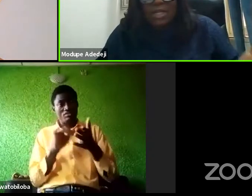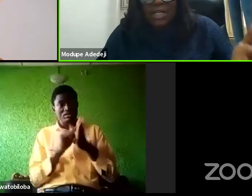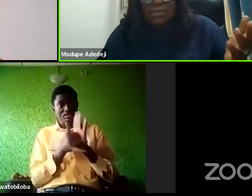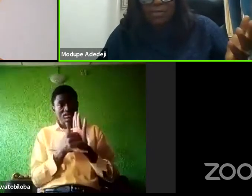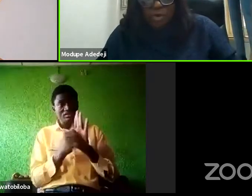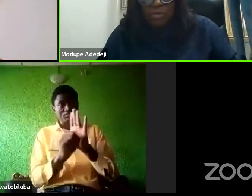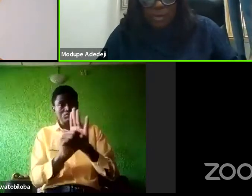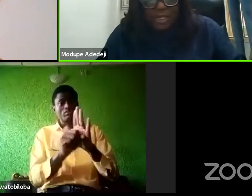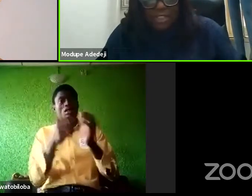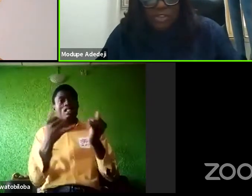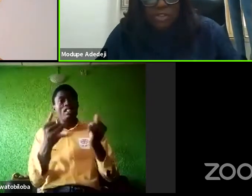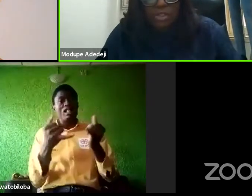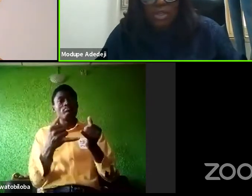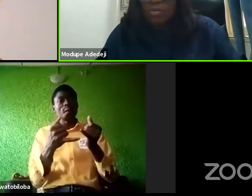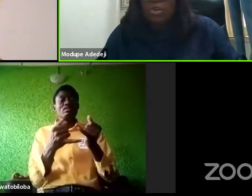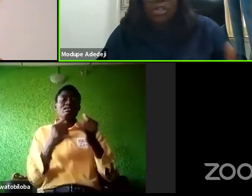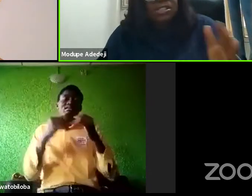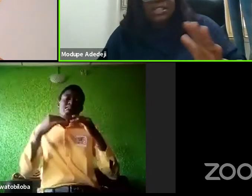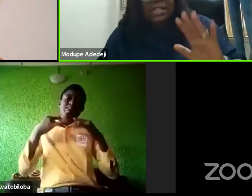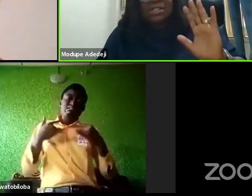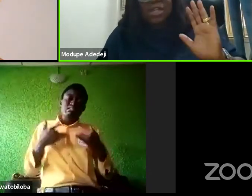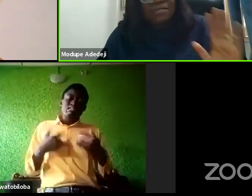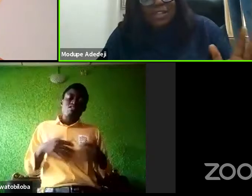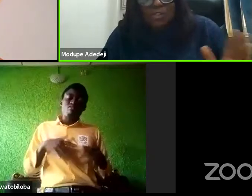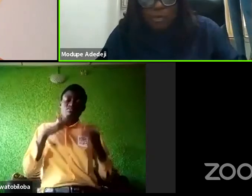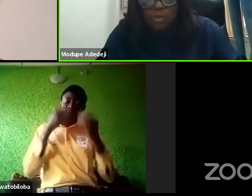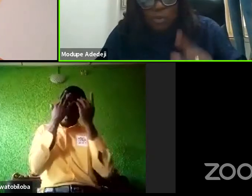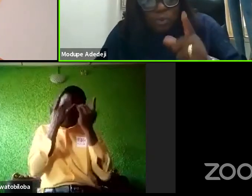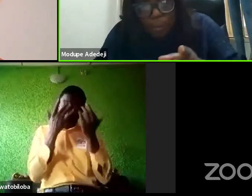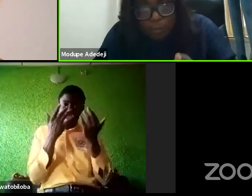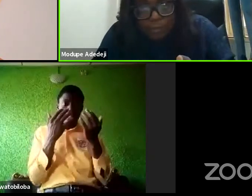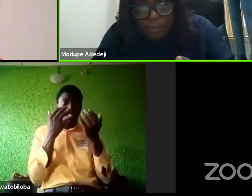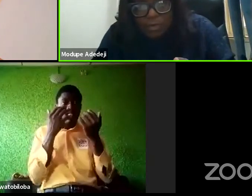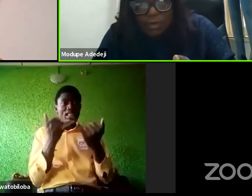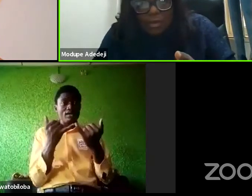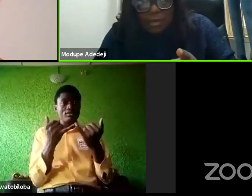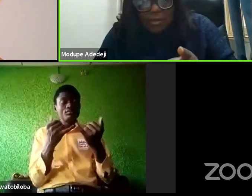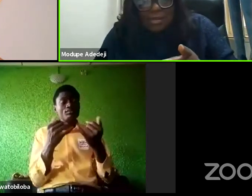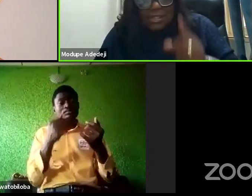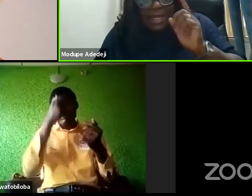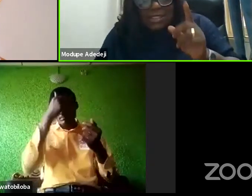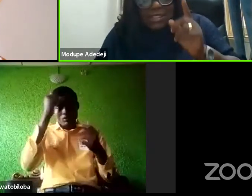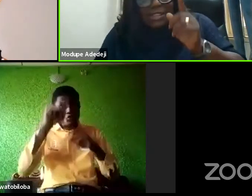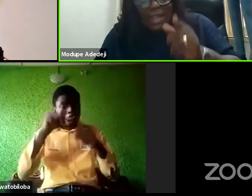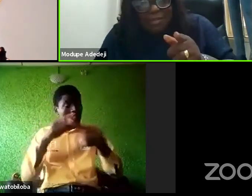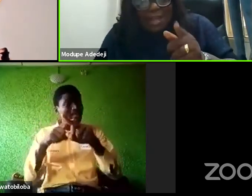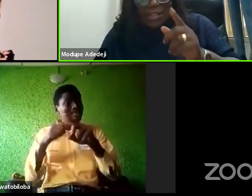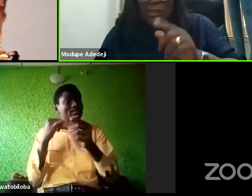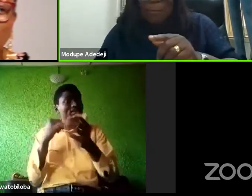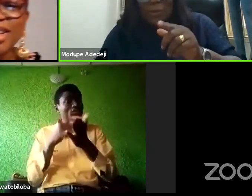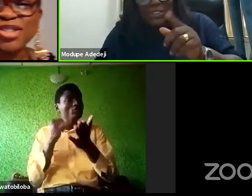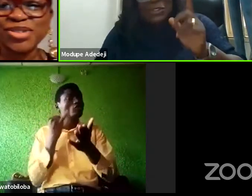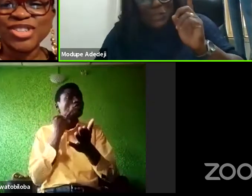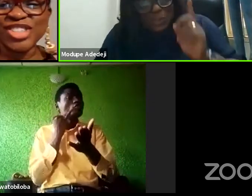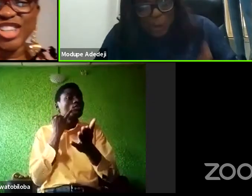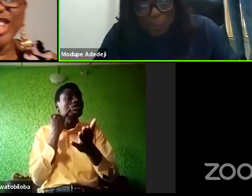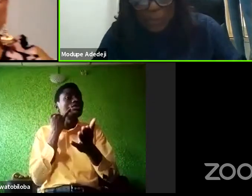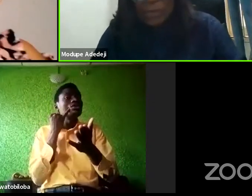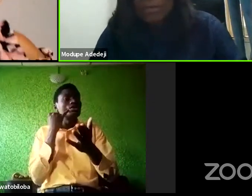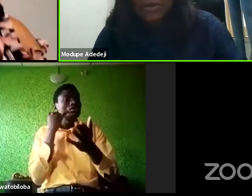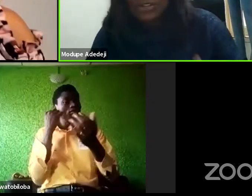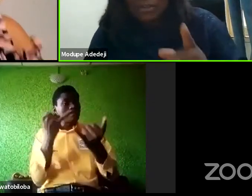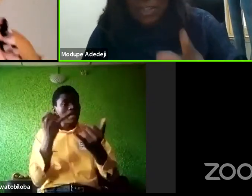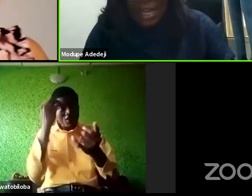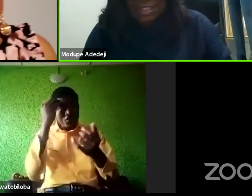dryness when there's going to be penetration, because sex is never supposed to stop. Sex is never supposed to